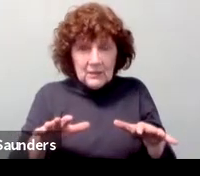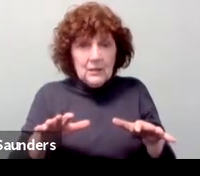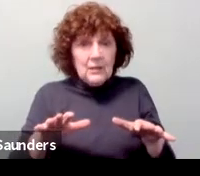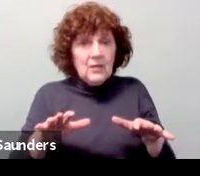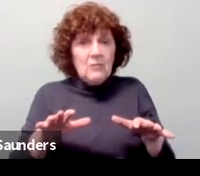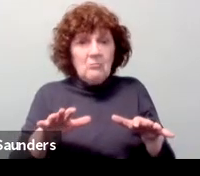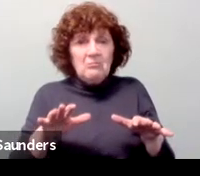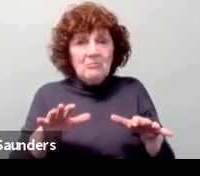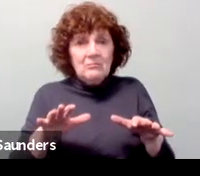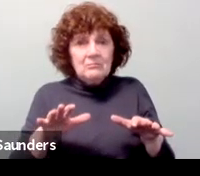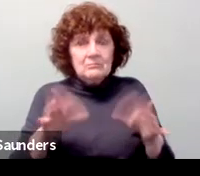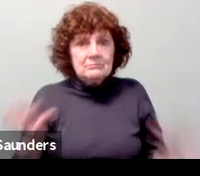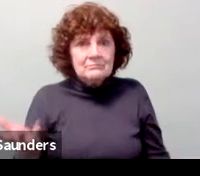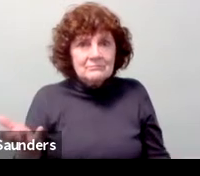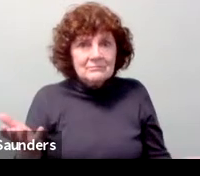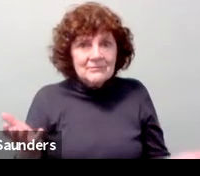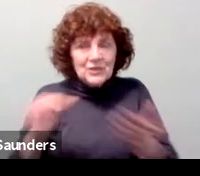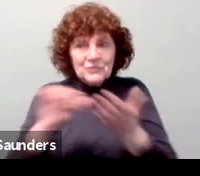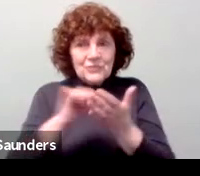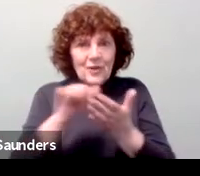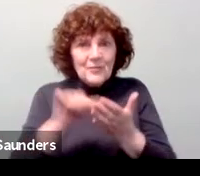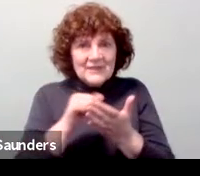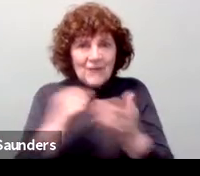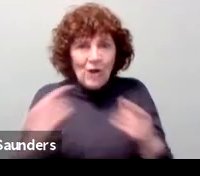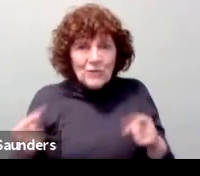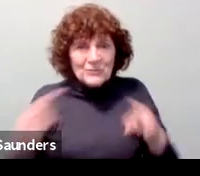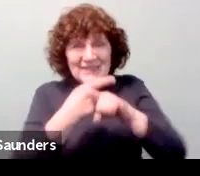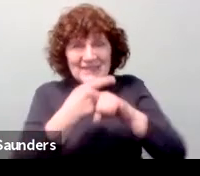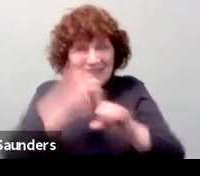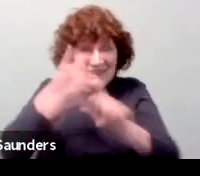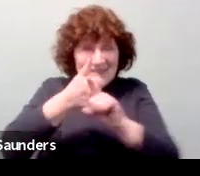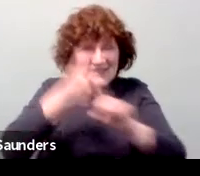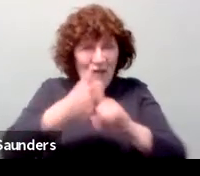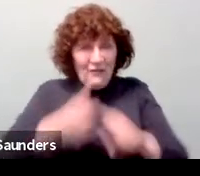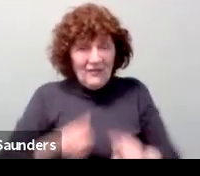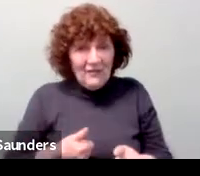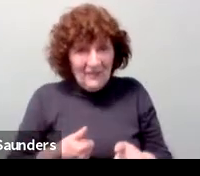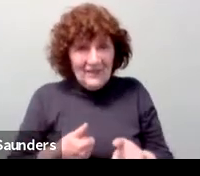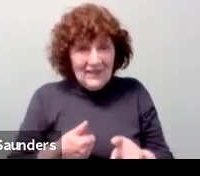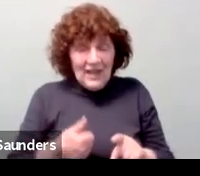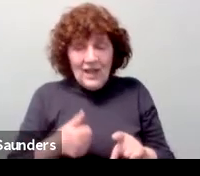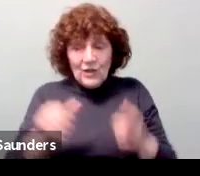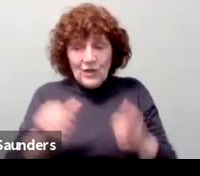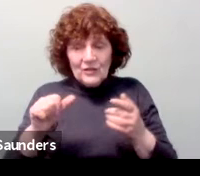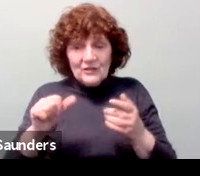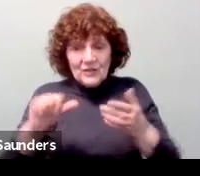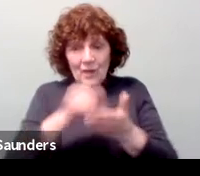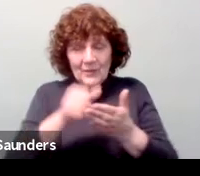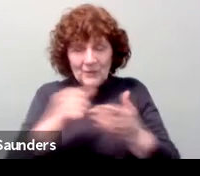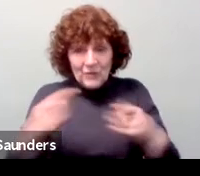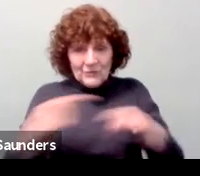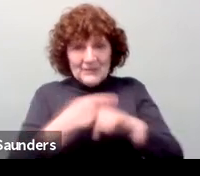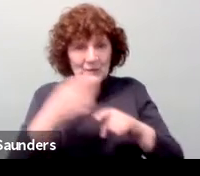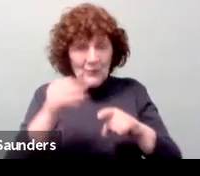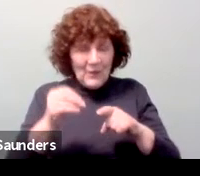nevertheless, the Talmud essentially contravenes its own instruction. And from place to